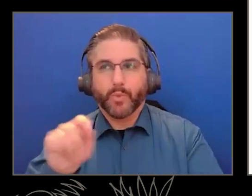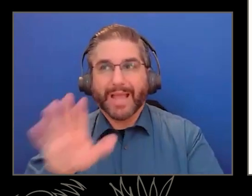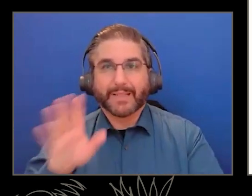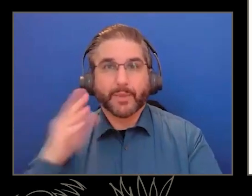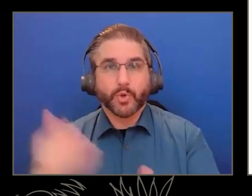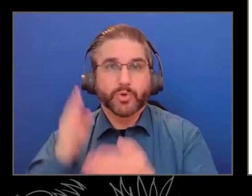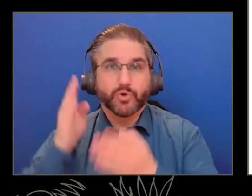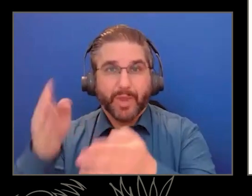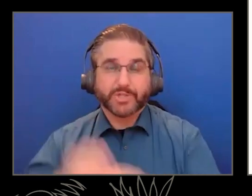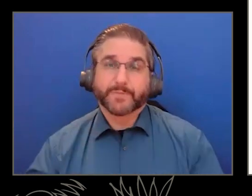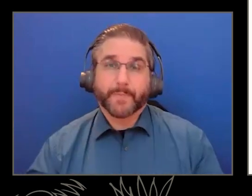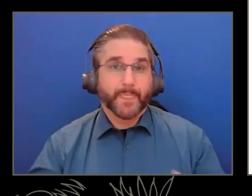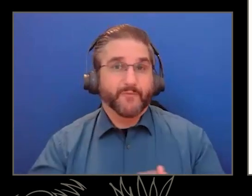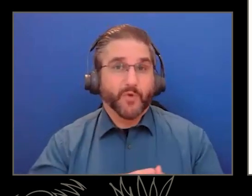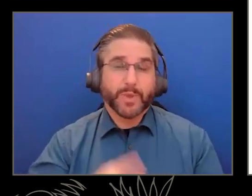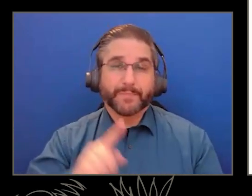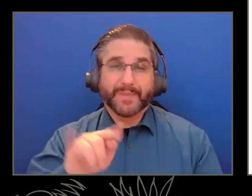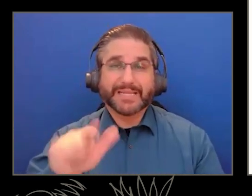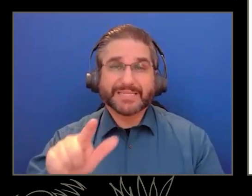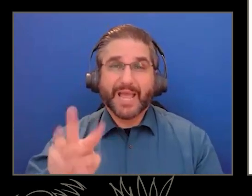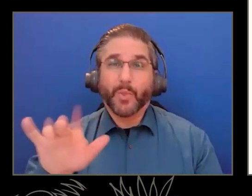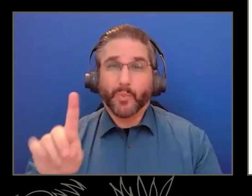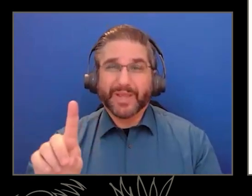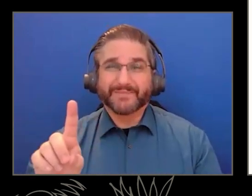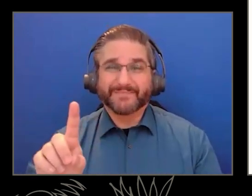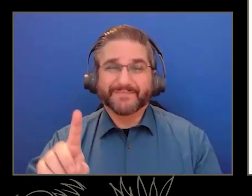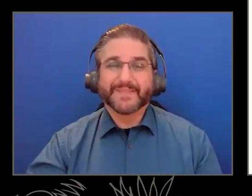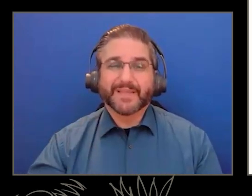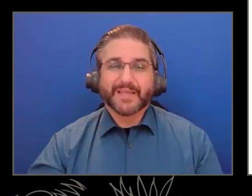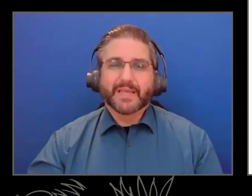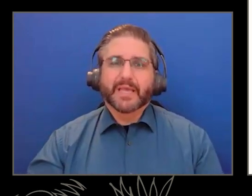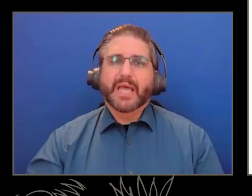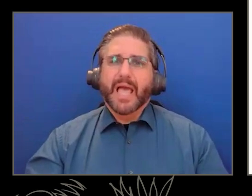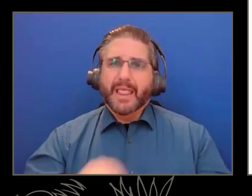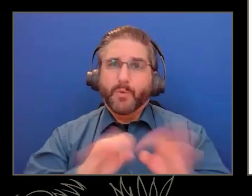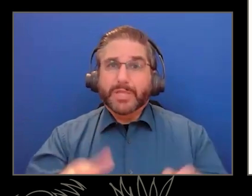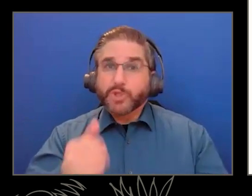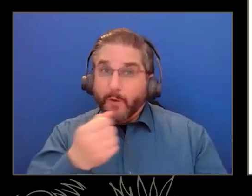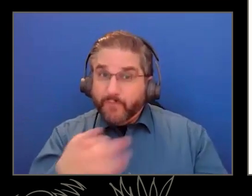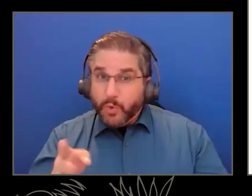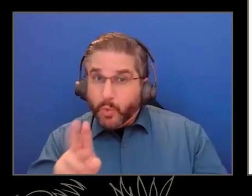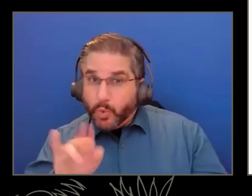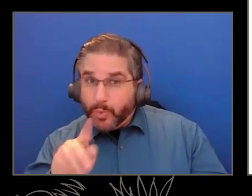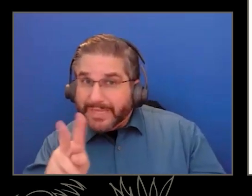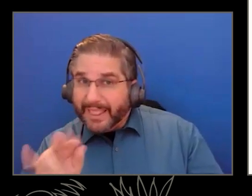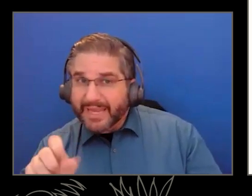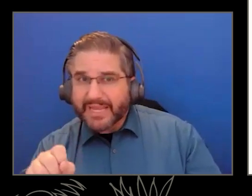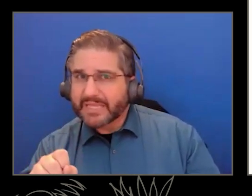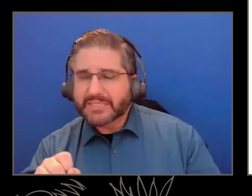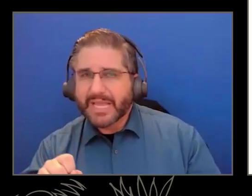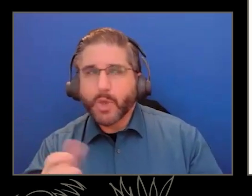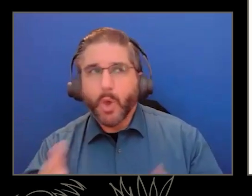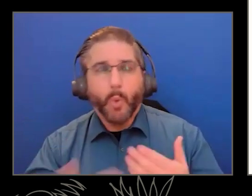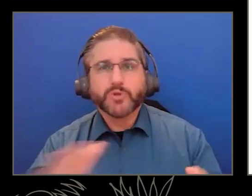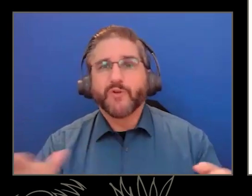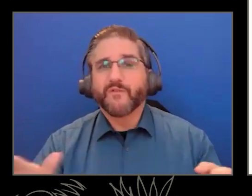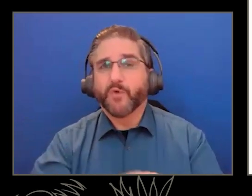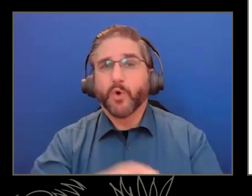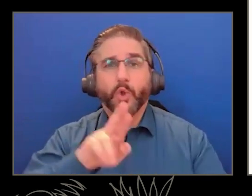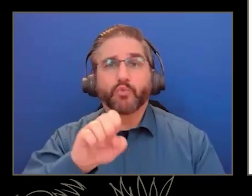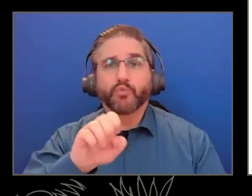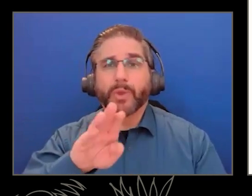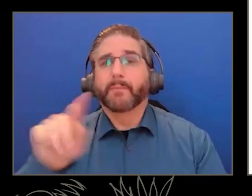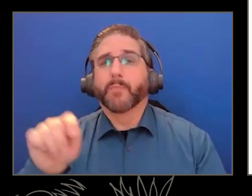one is Tailwind. So Tailwind didn't just release a few new utilities. It is almost like a full reboot of the framework, if you